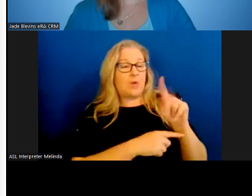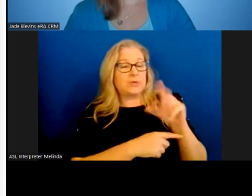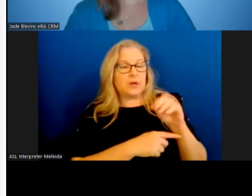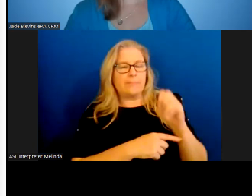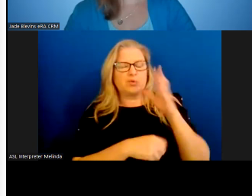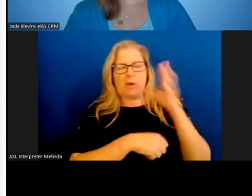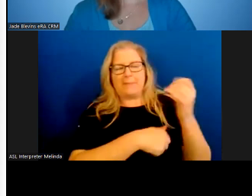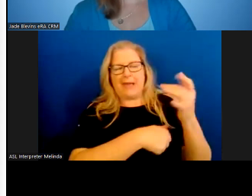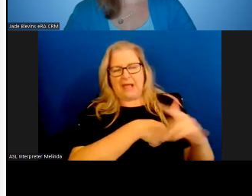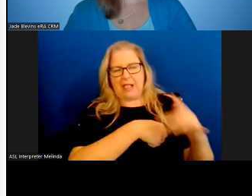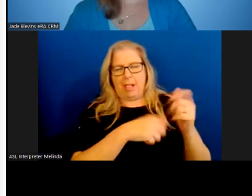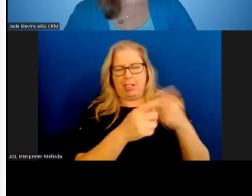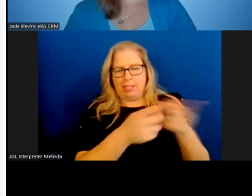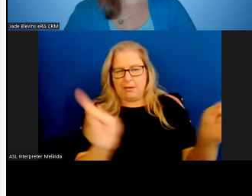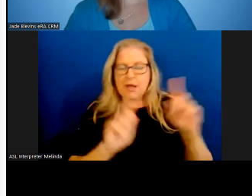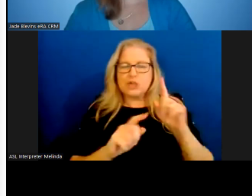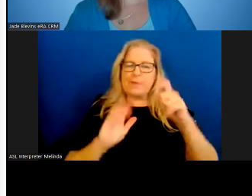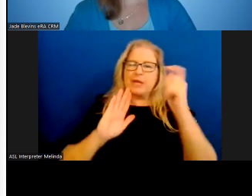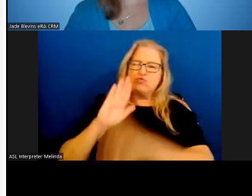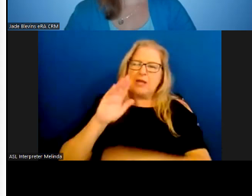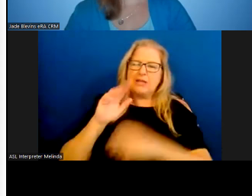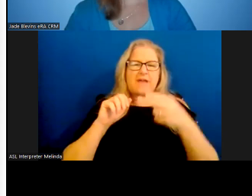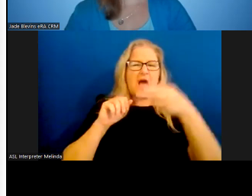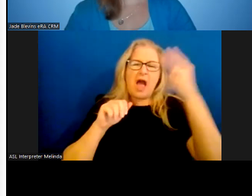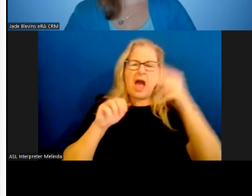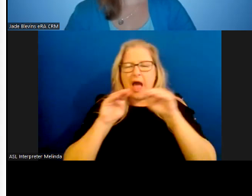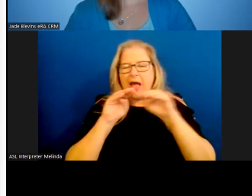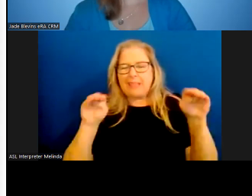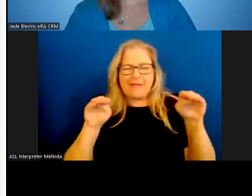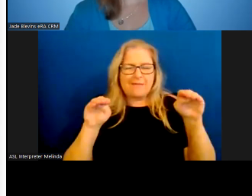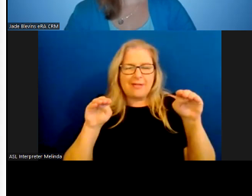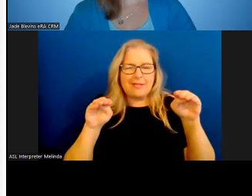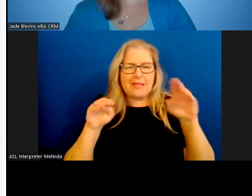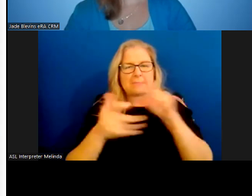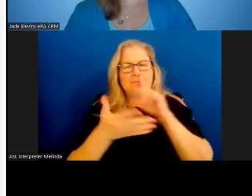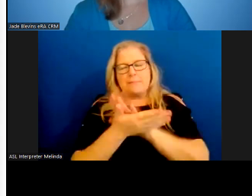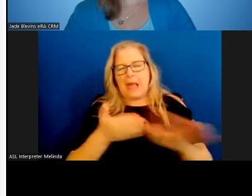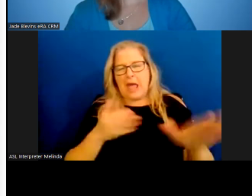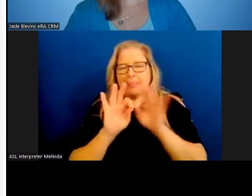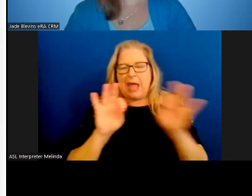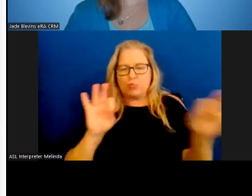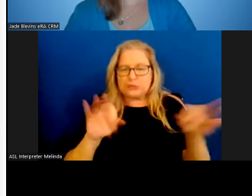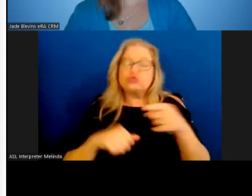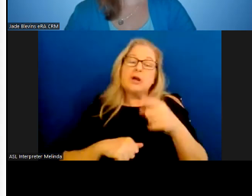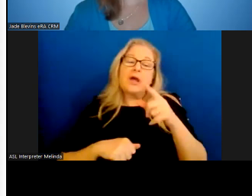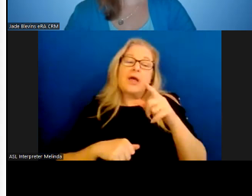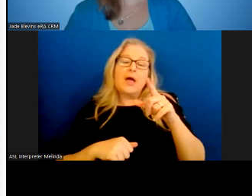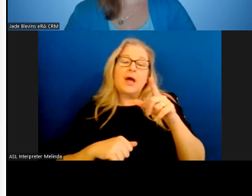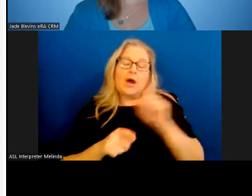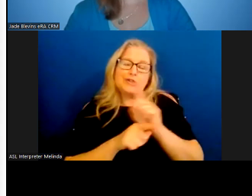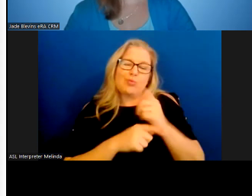publicly available. It should be written as at a high level and in plain language. There's even a link